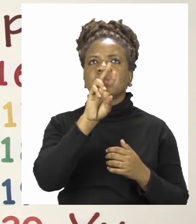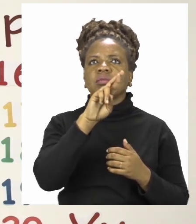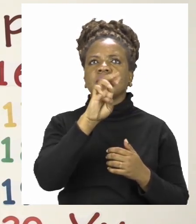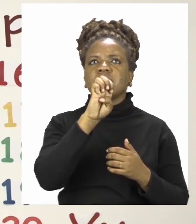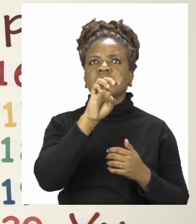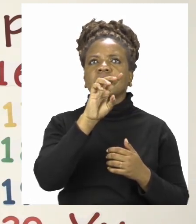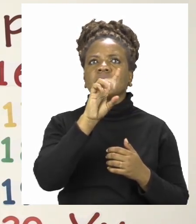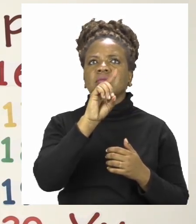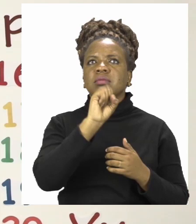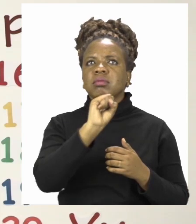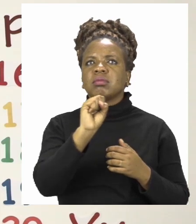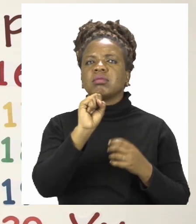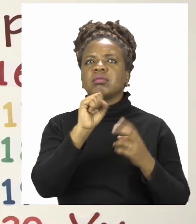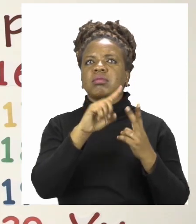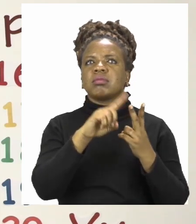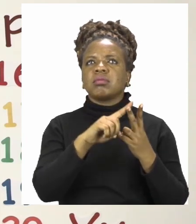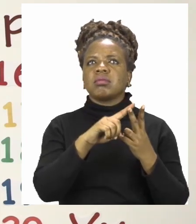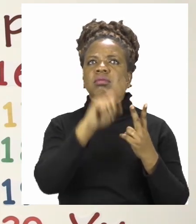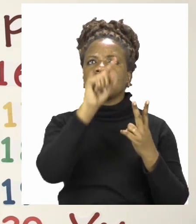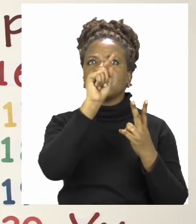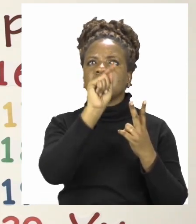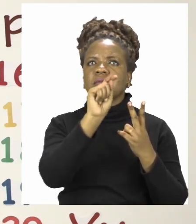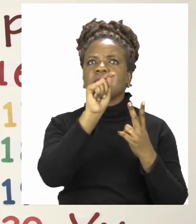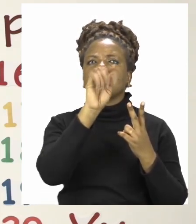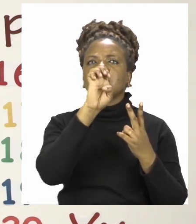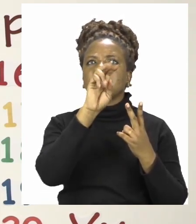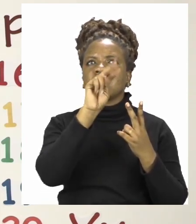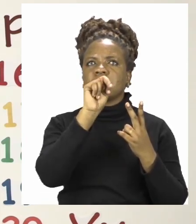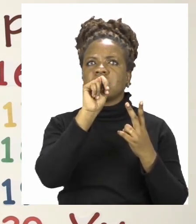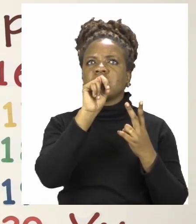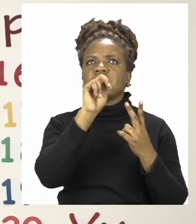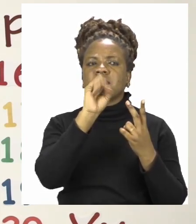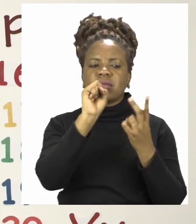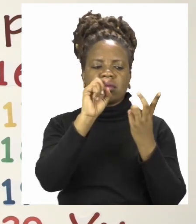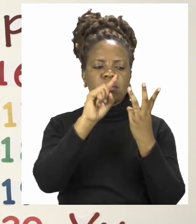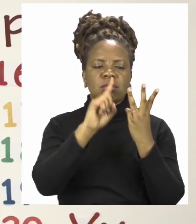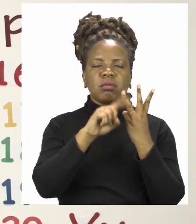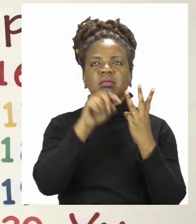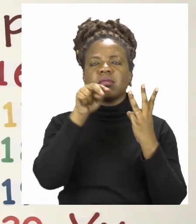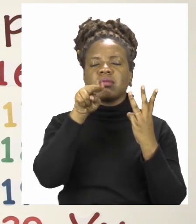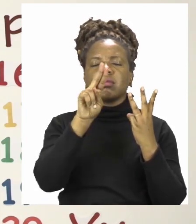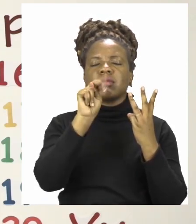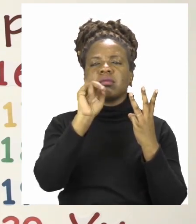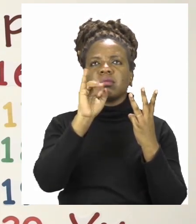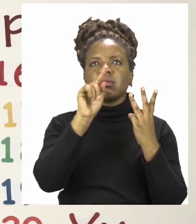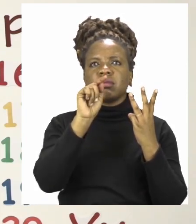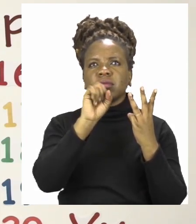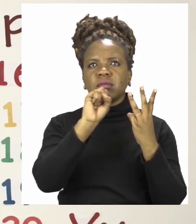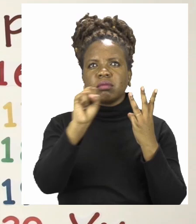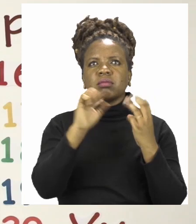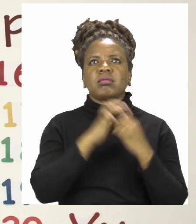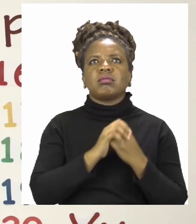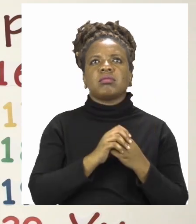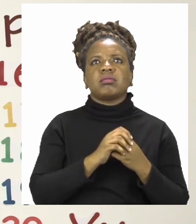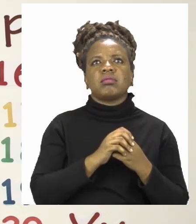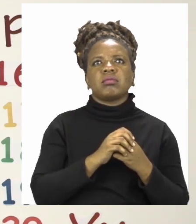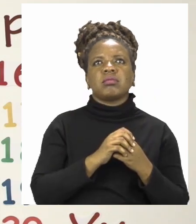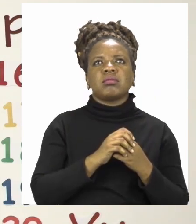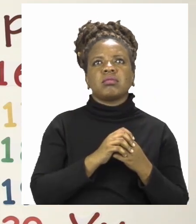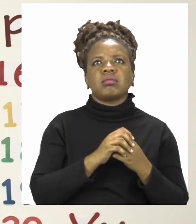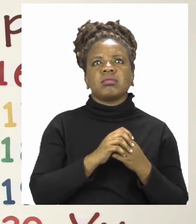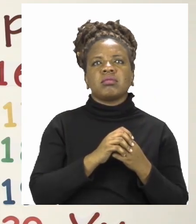tens, and units on top. This way, we are guided on how we should break it